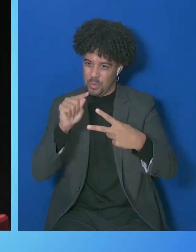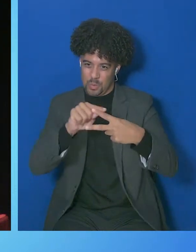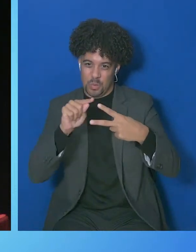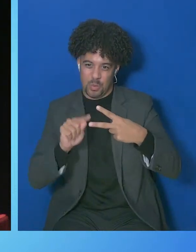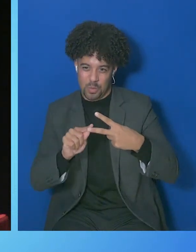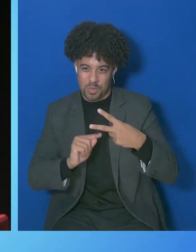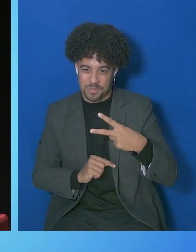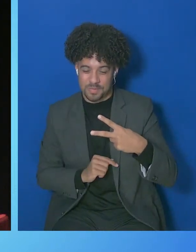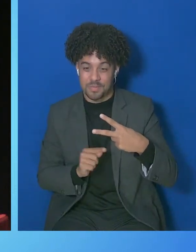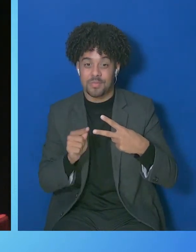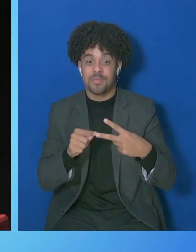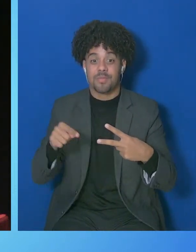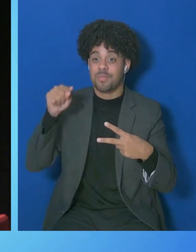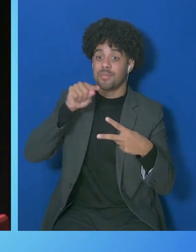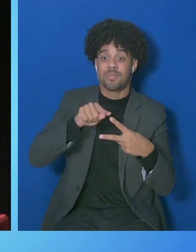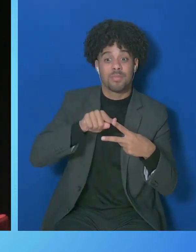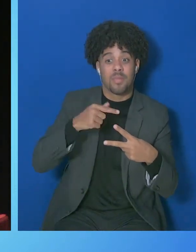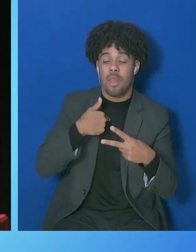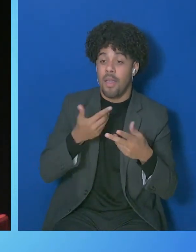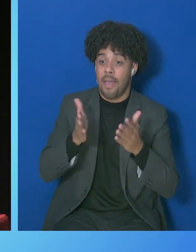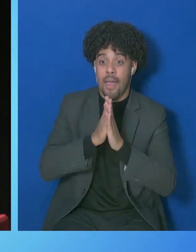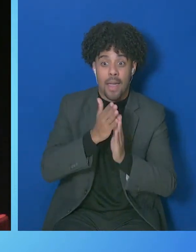My first request